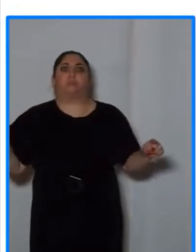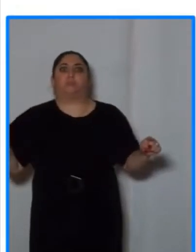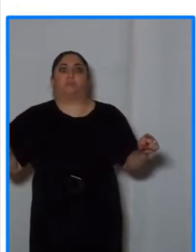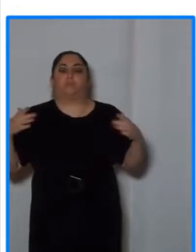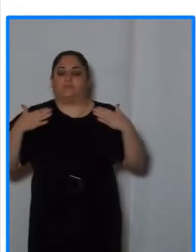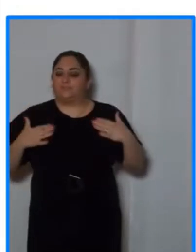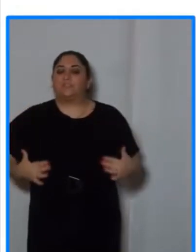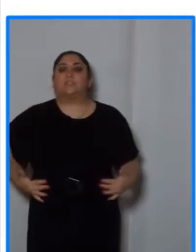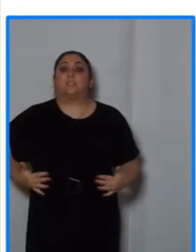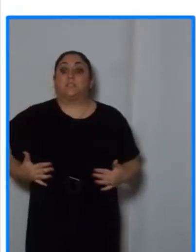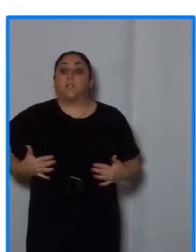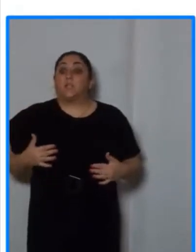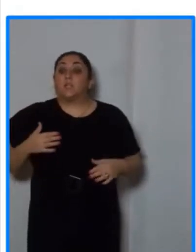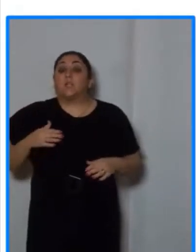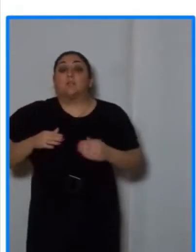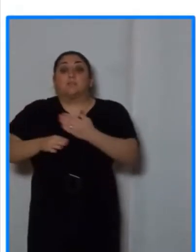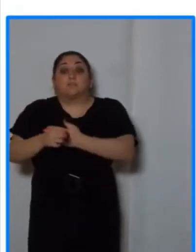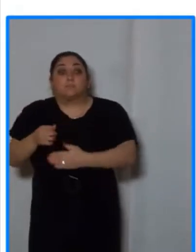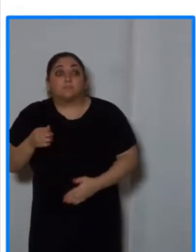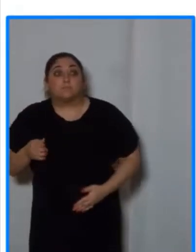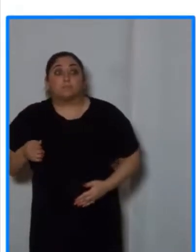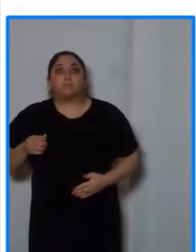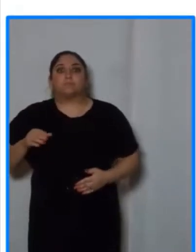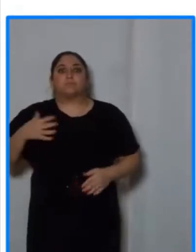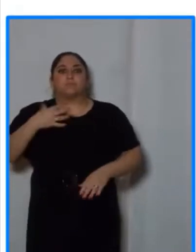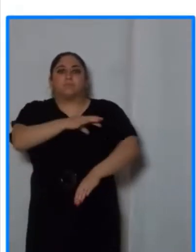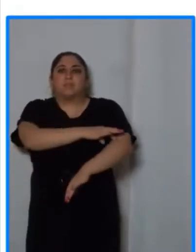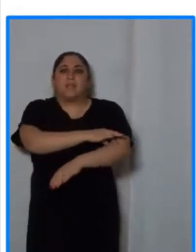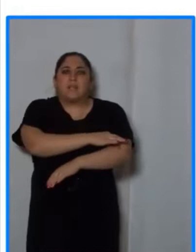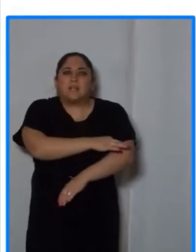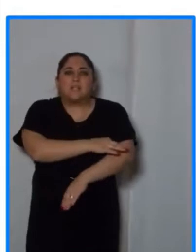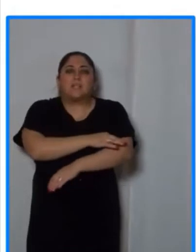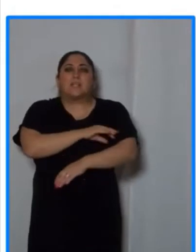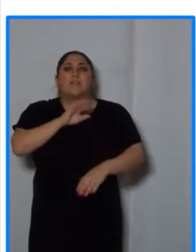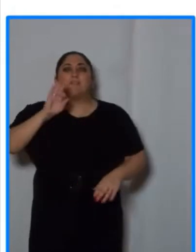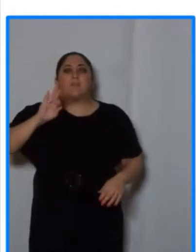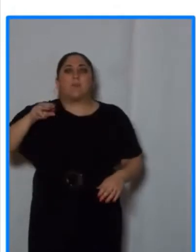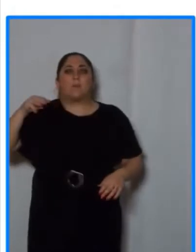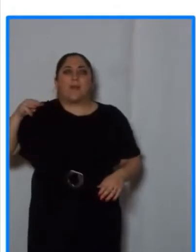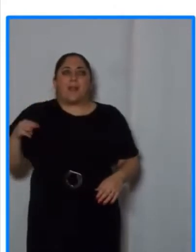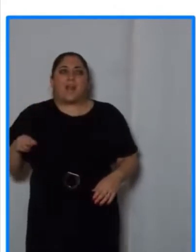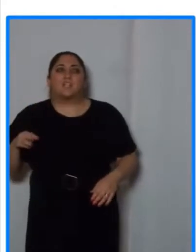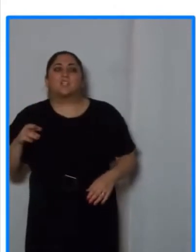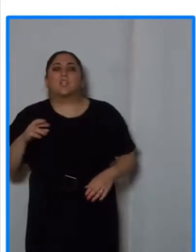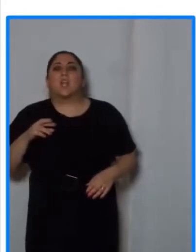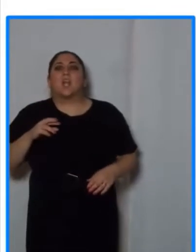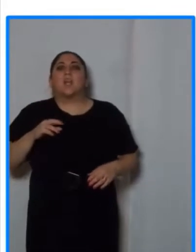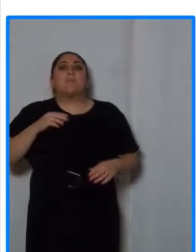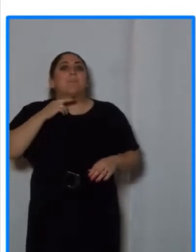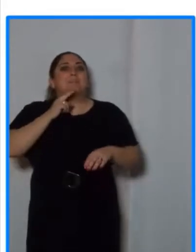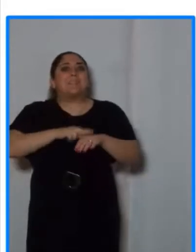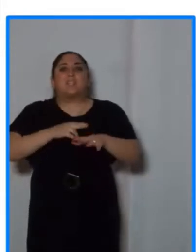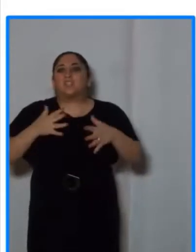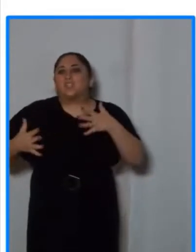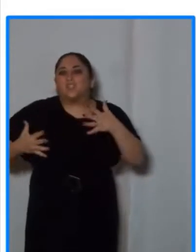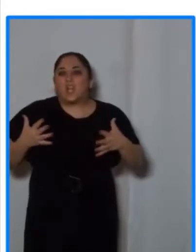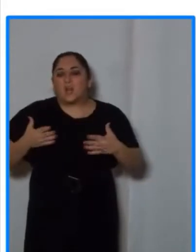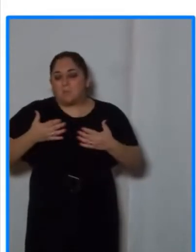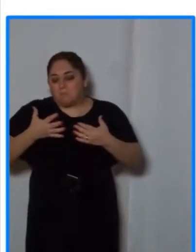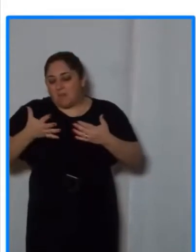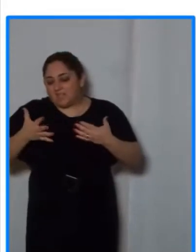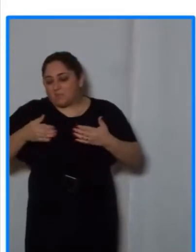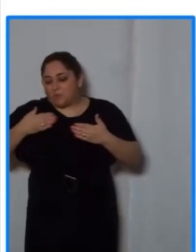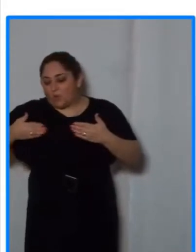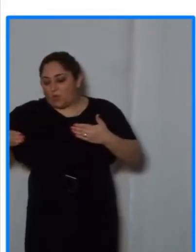users: amputation, arthritis, repetitive stress injury, tremors, and so on. People who have